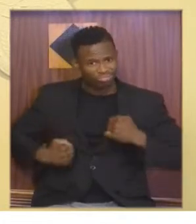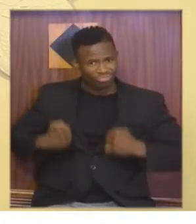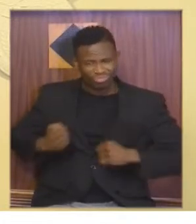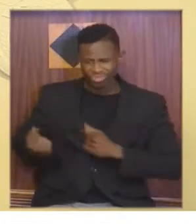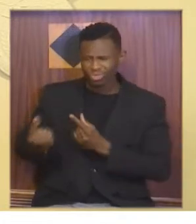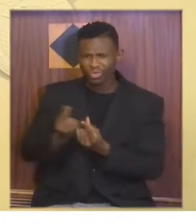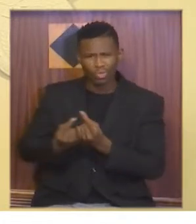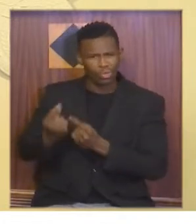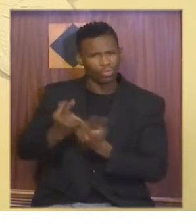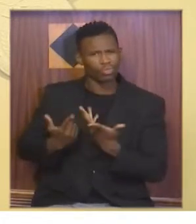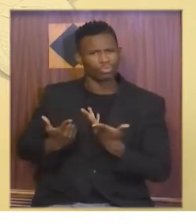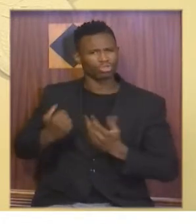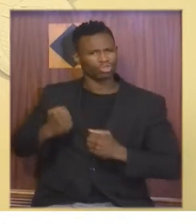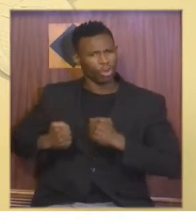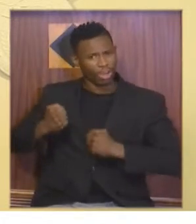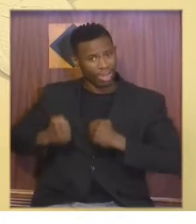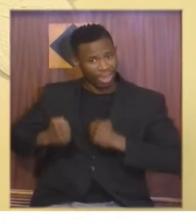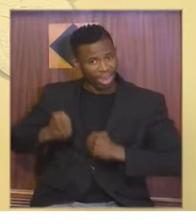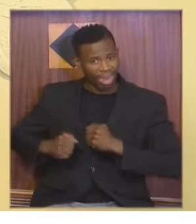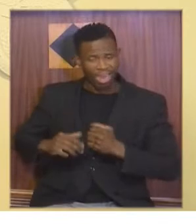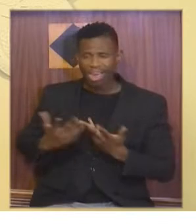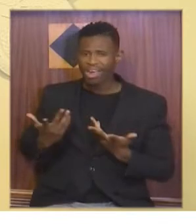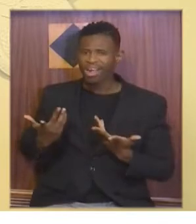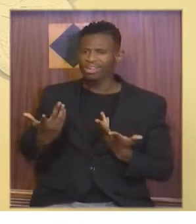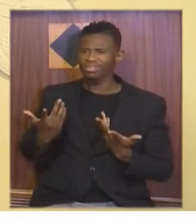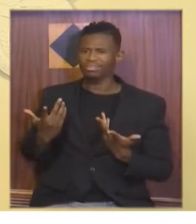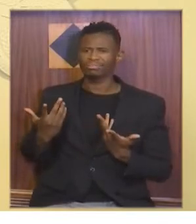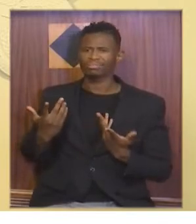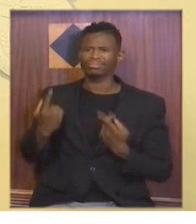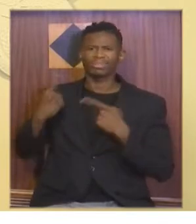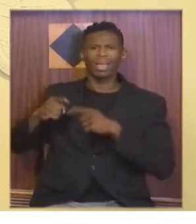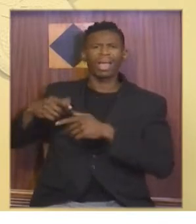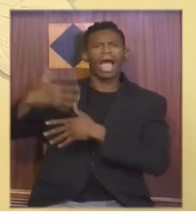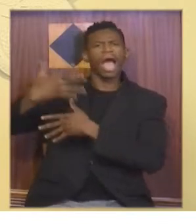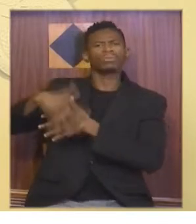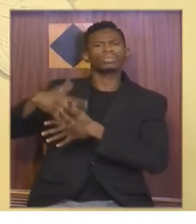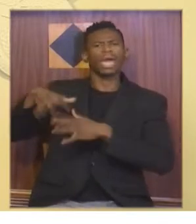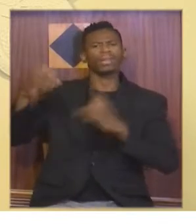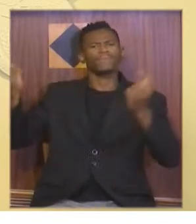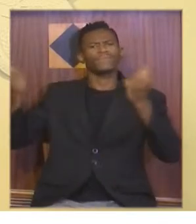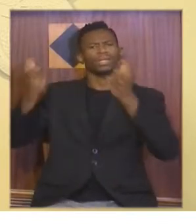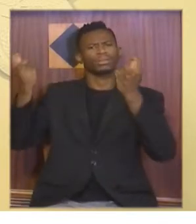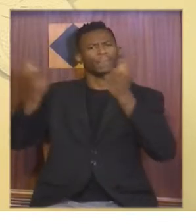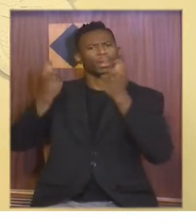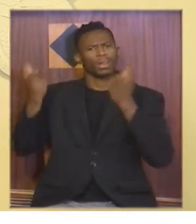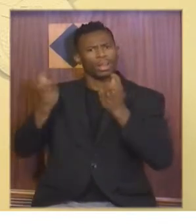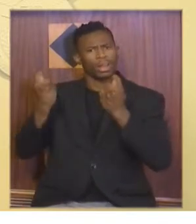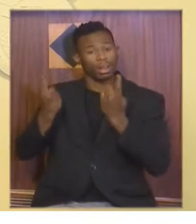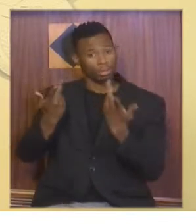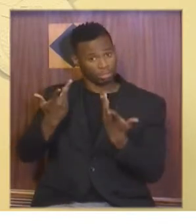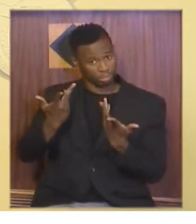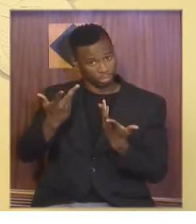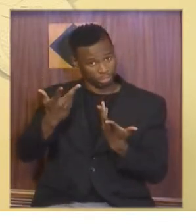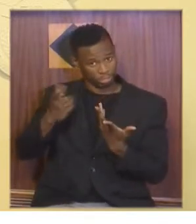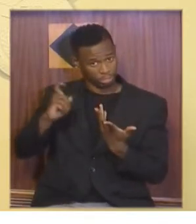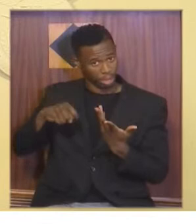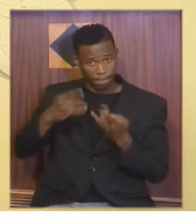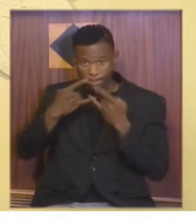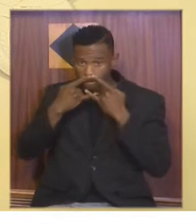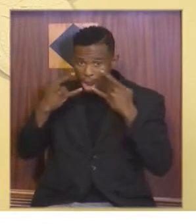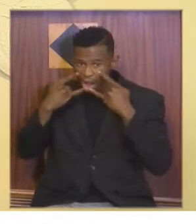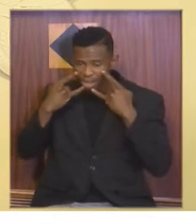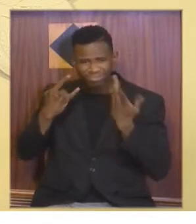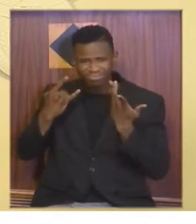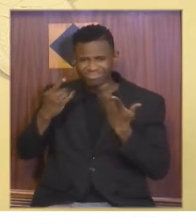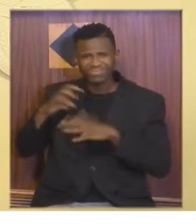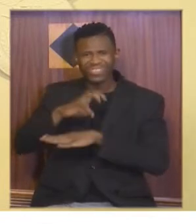or jogging, or when attending an outdoor gathering. The regulations on